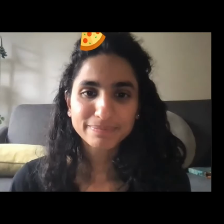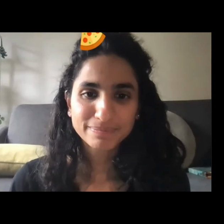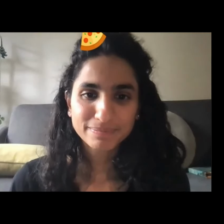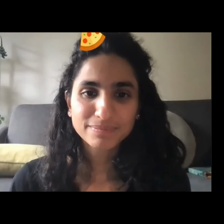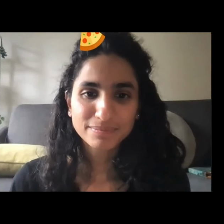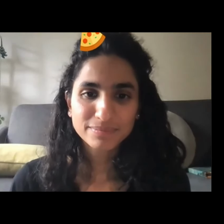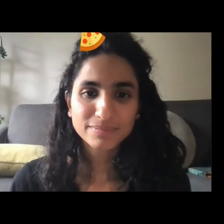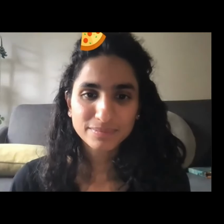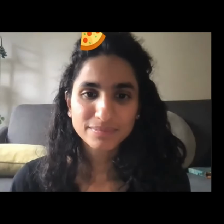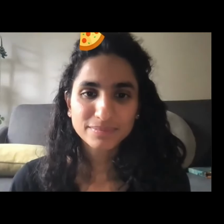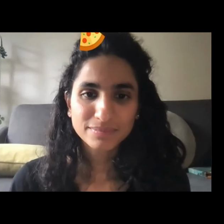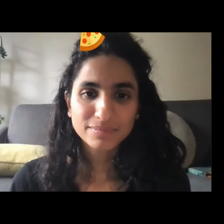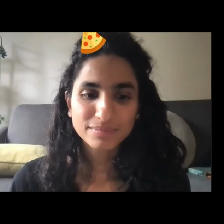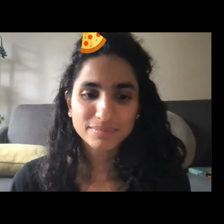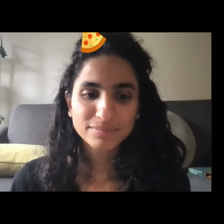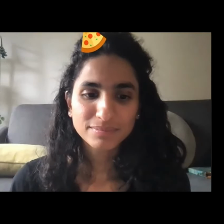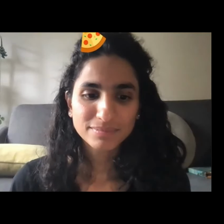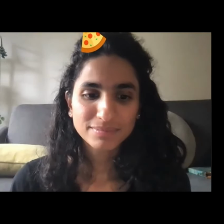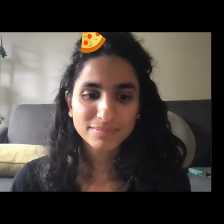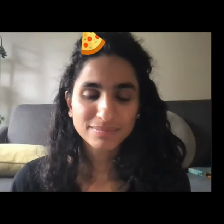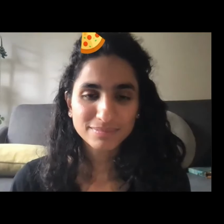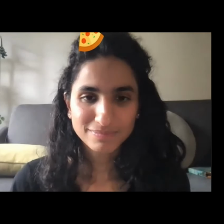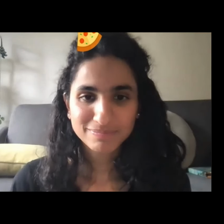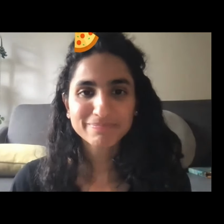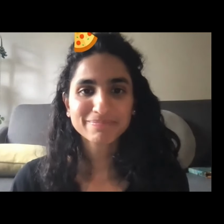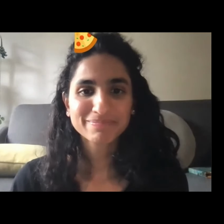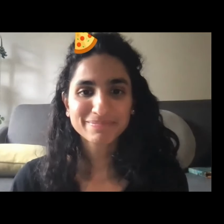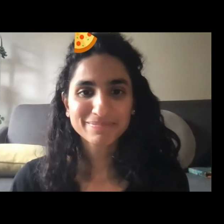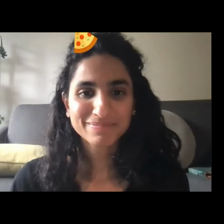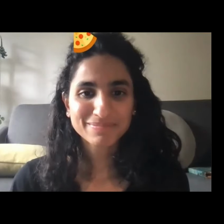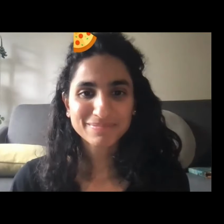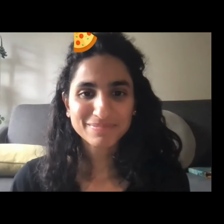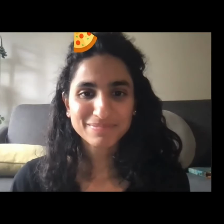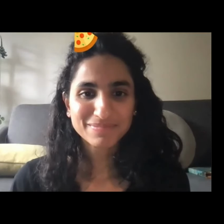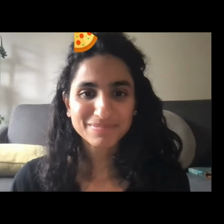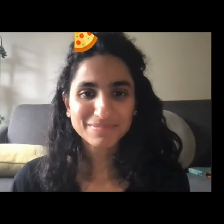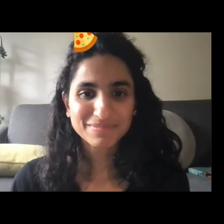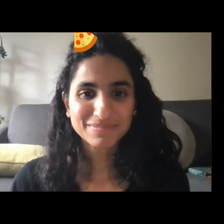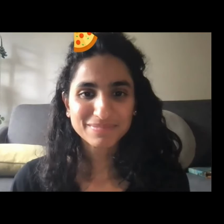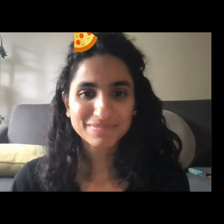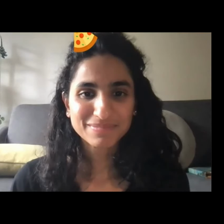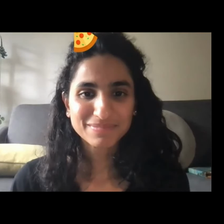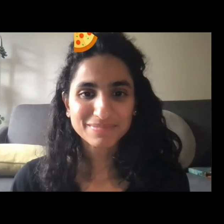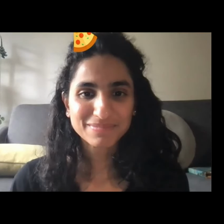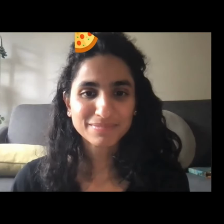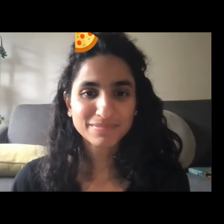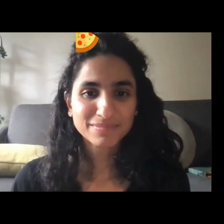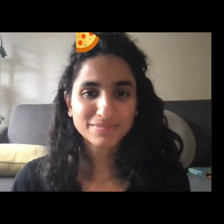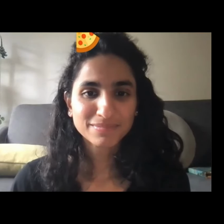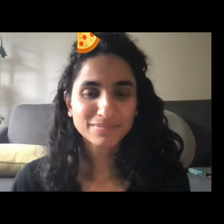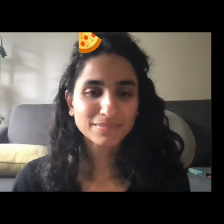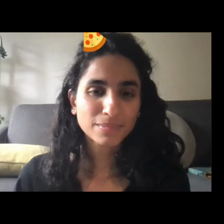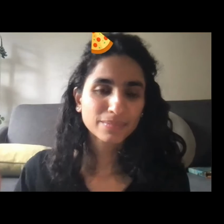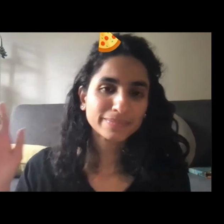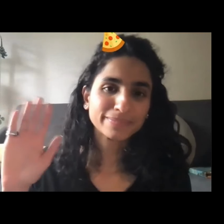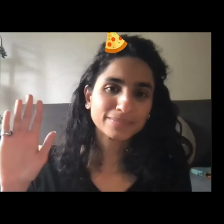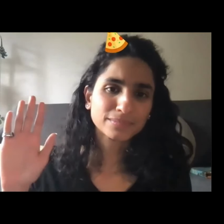in and you have a good grasp of what you're taking in and making sure you get it exactly as it's intended. Thank you so much for joining us. We